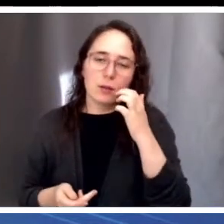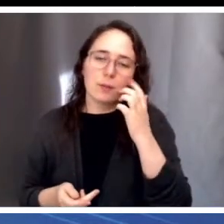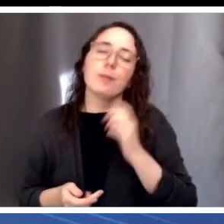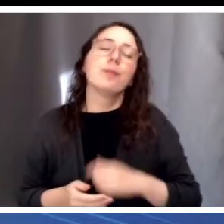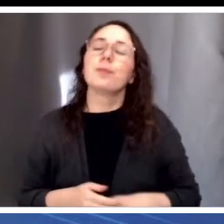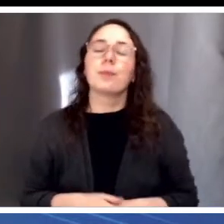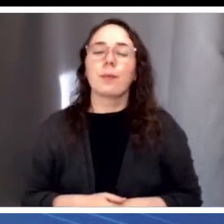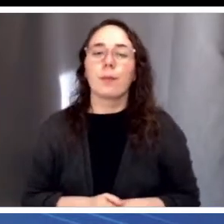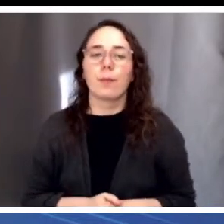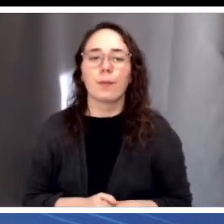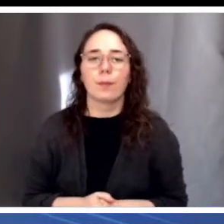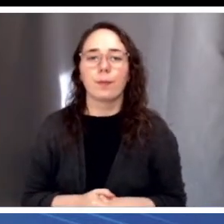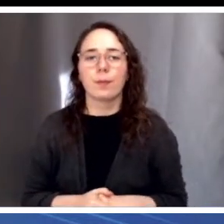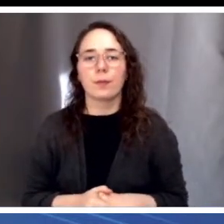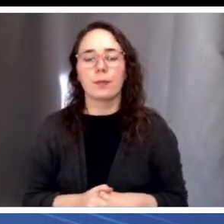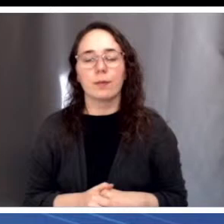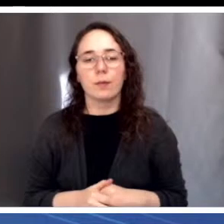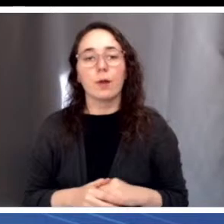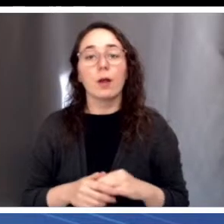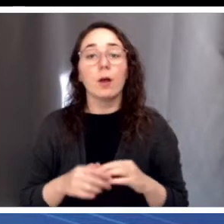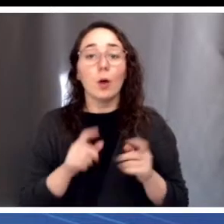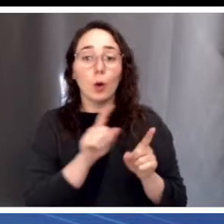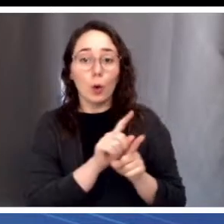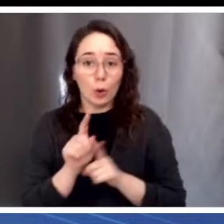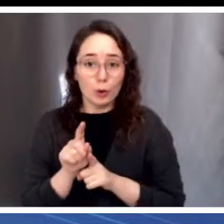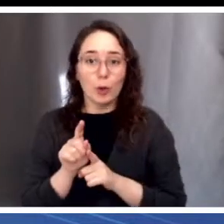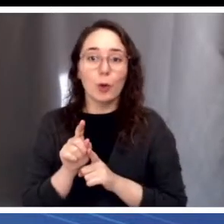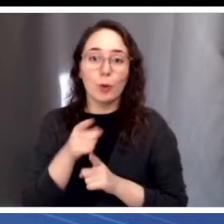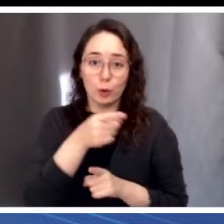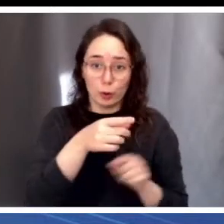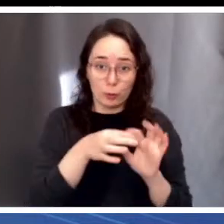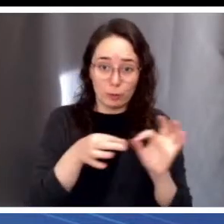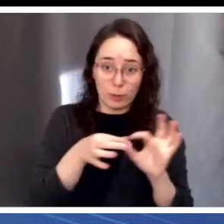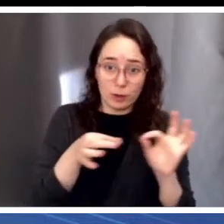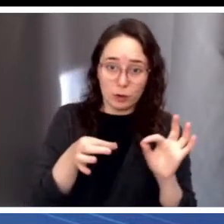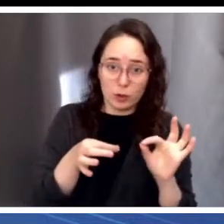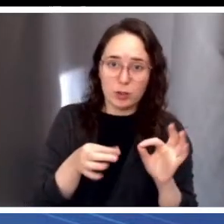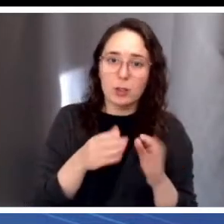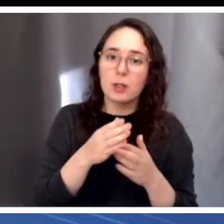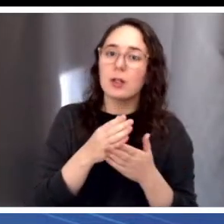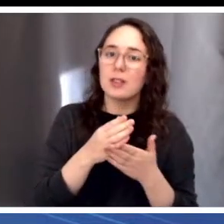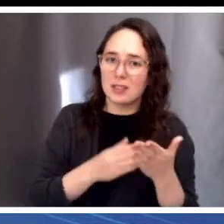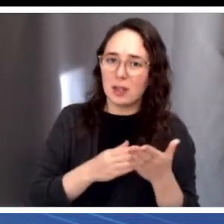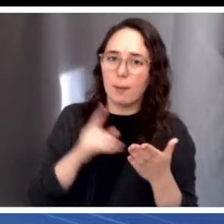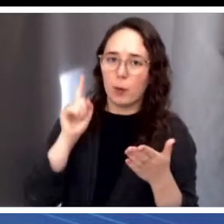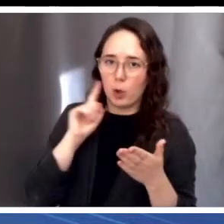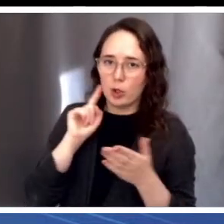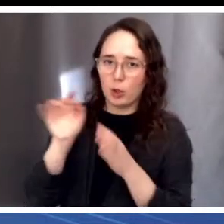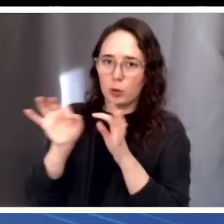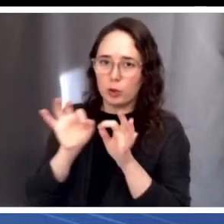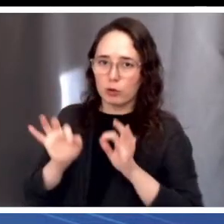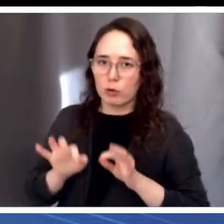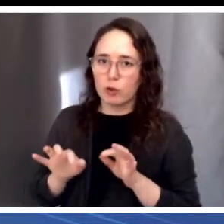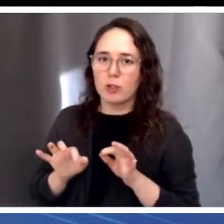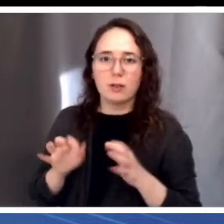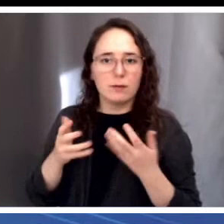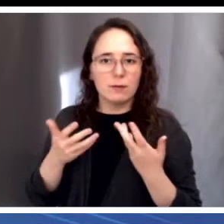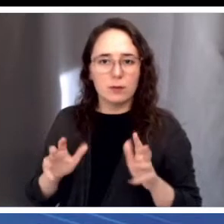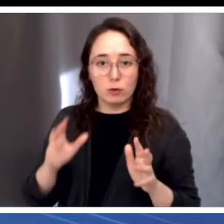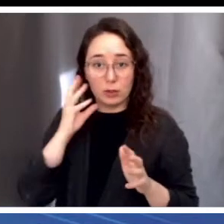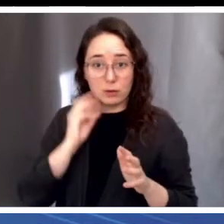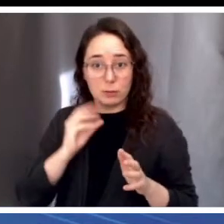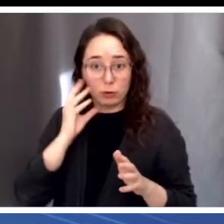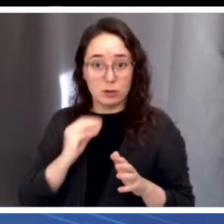by the way, to your point of some audio description being assumed or having been experienced already, that